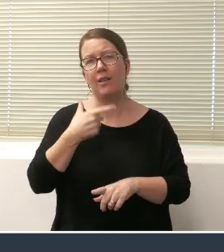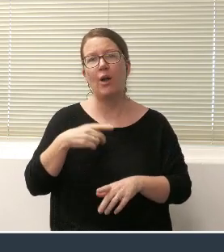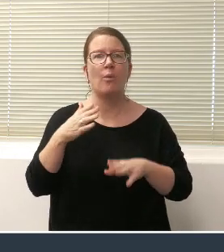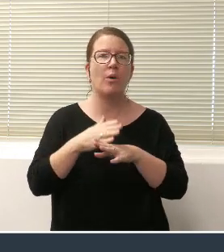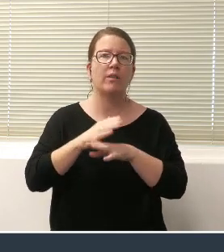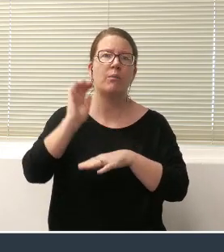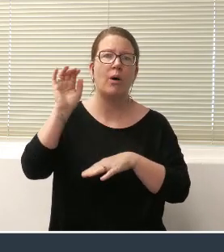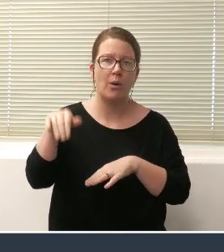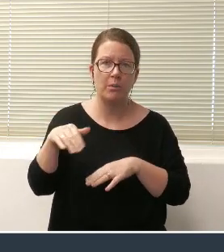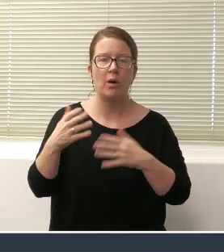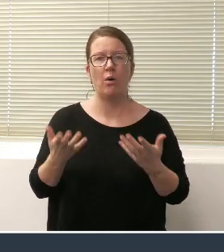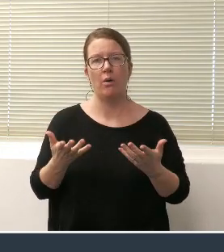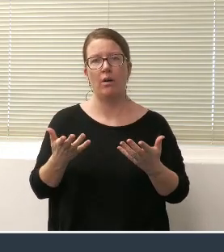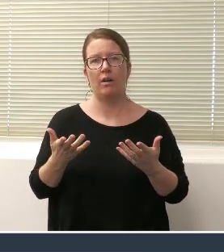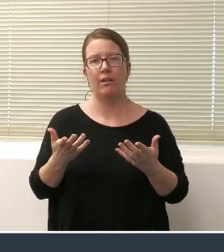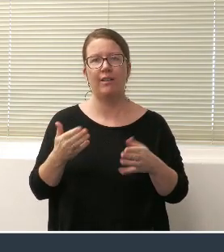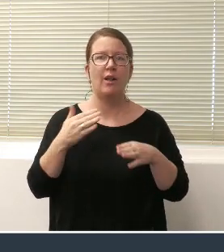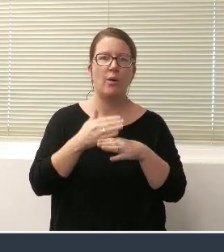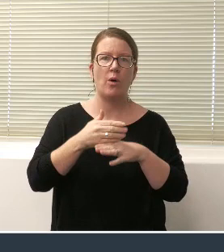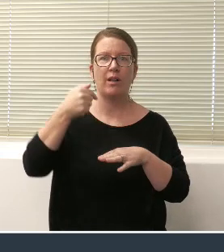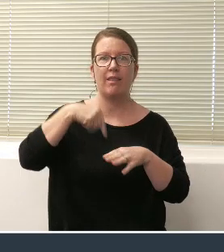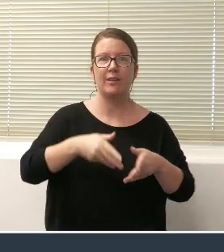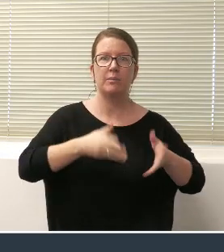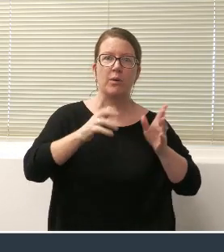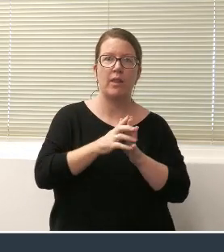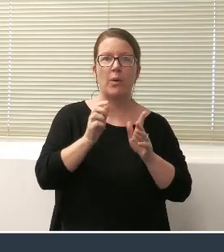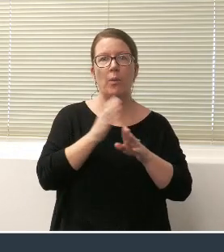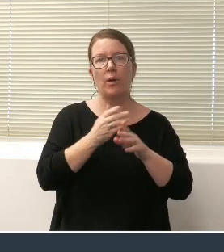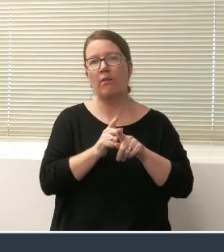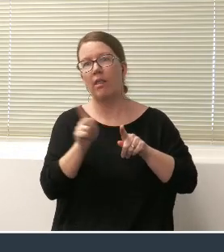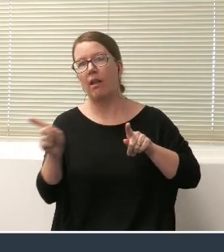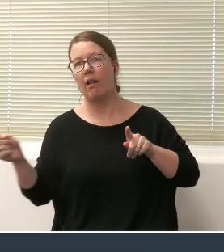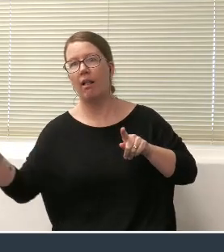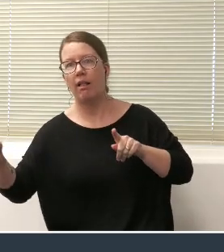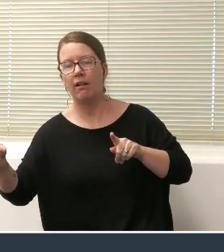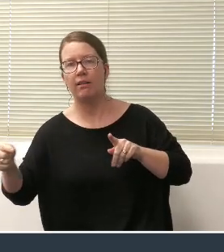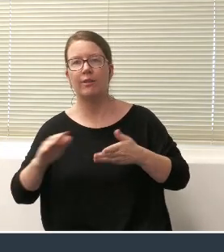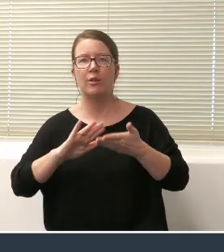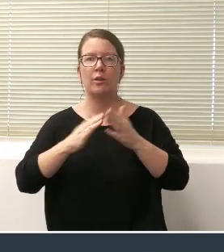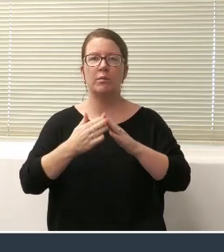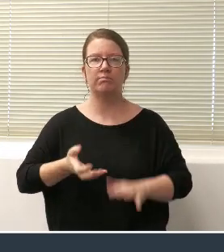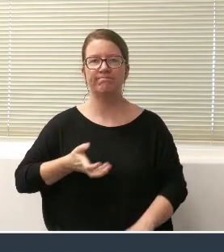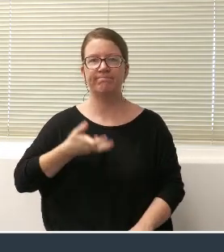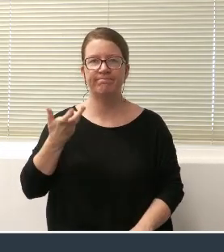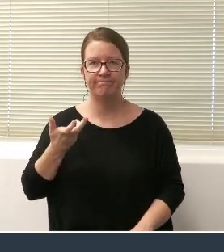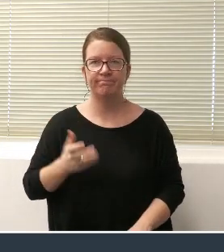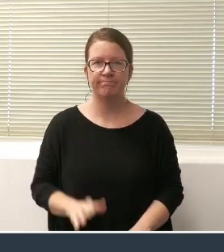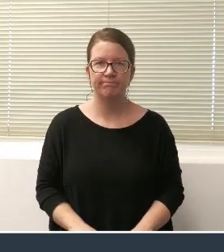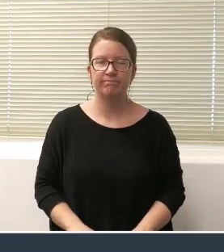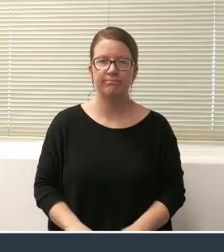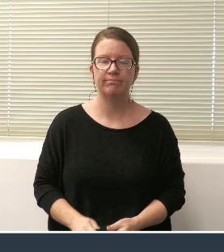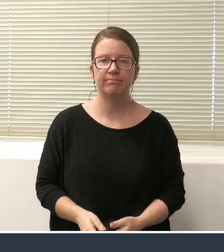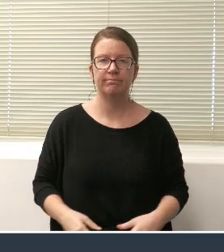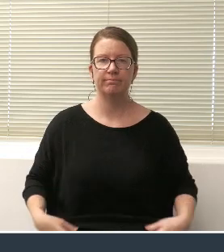from home, or, oh, they don't work in this building, they work down there, the community gets pretty ratty fairly